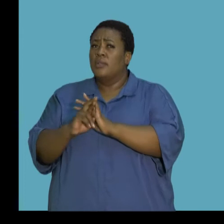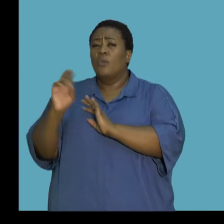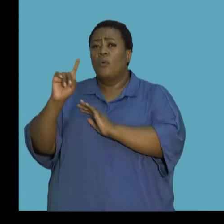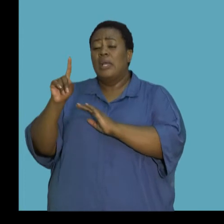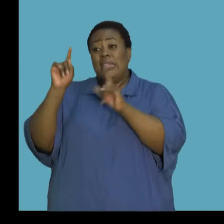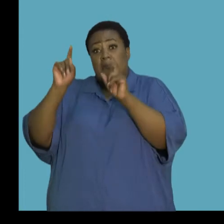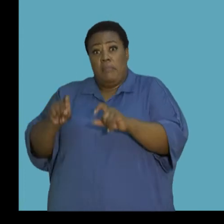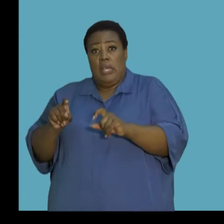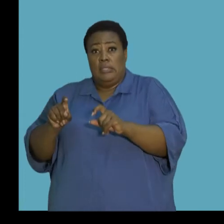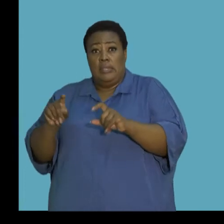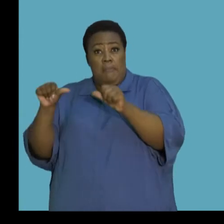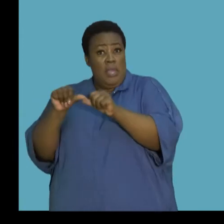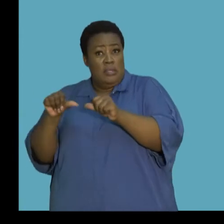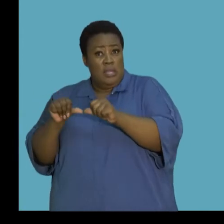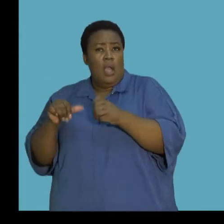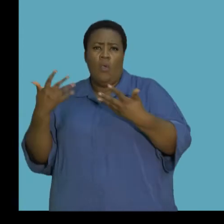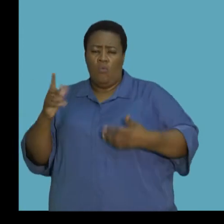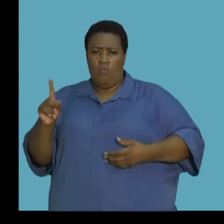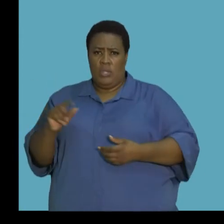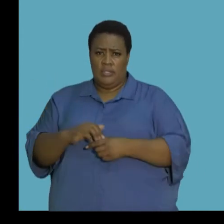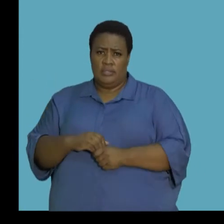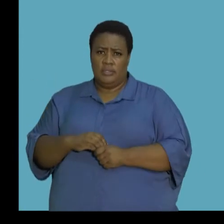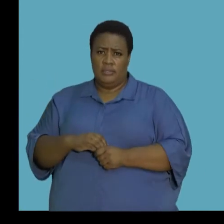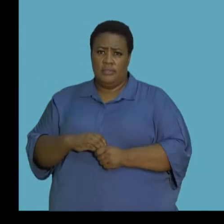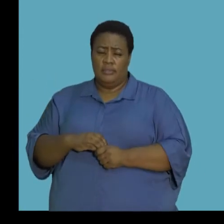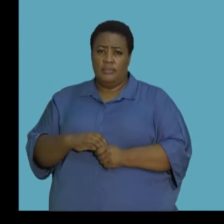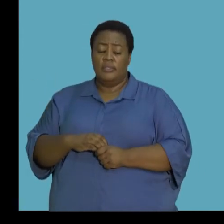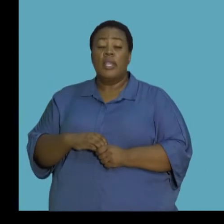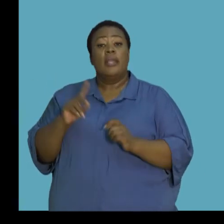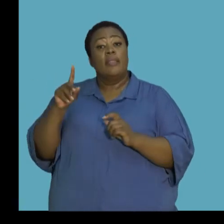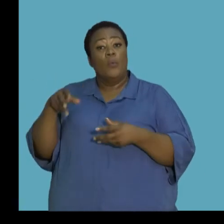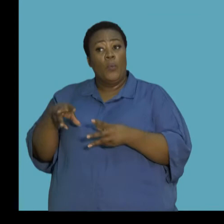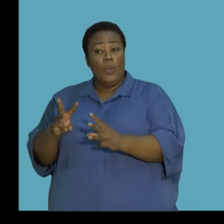represent what they are supposed to measure. So accuracy